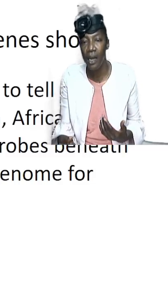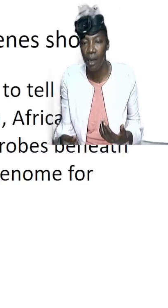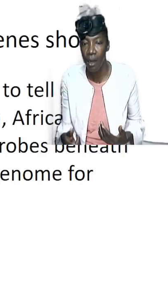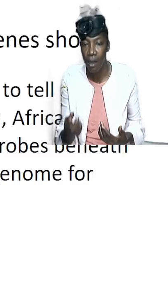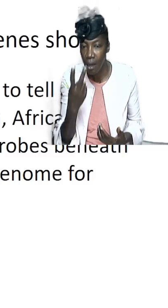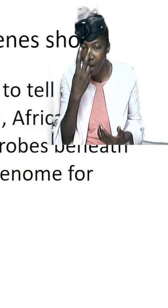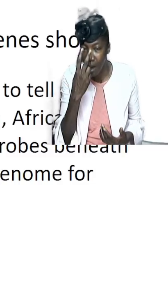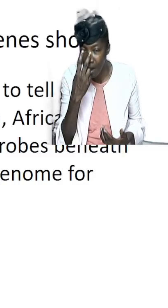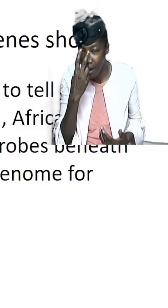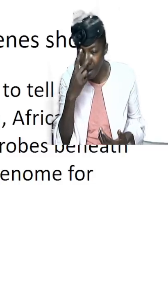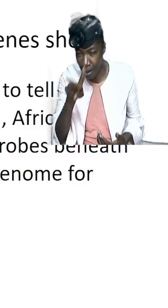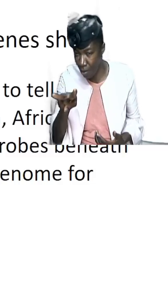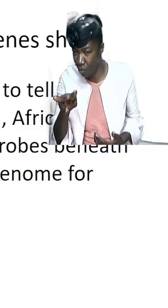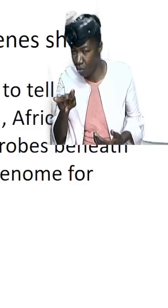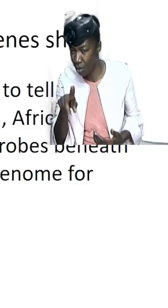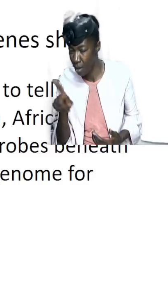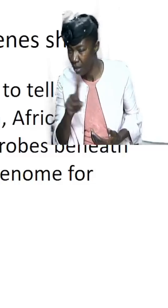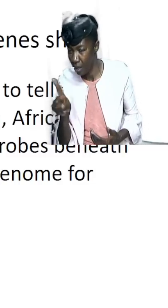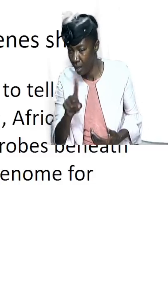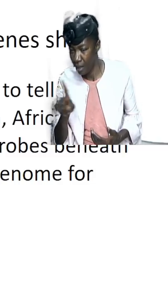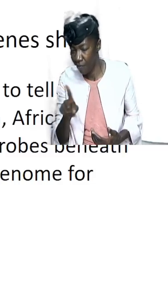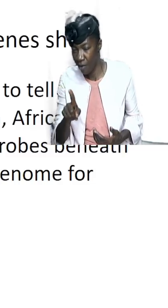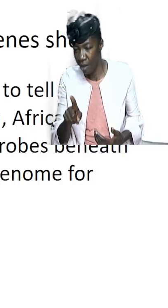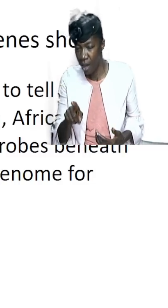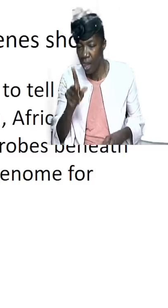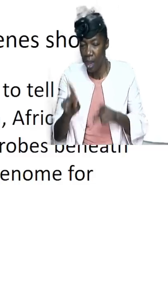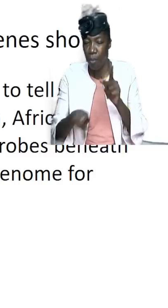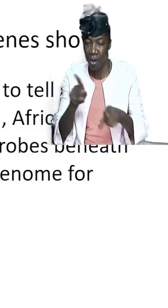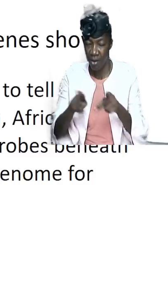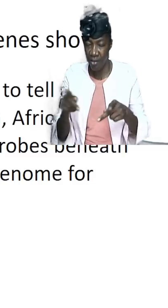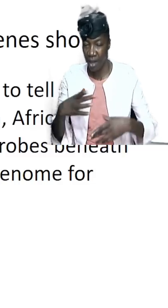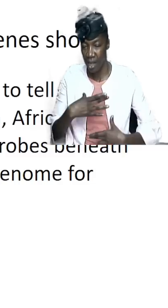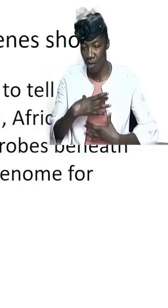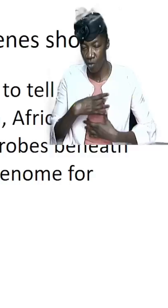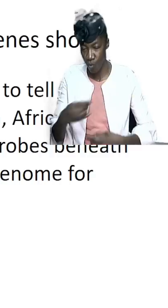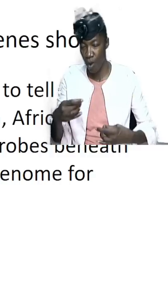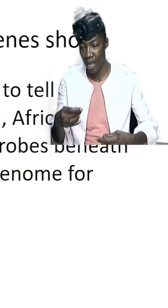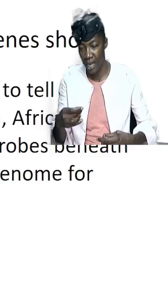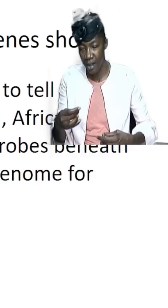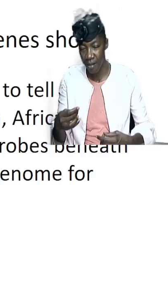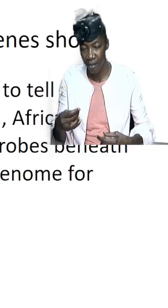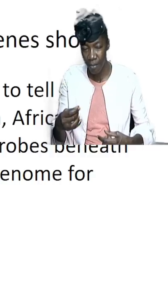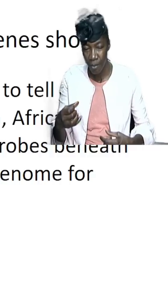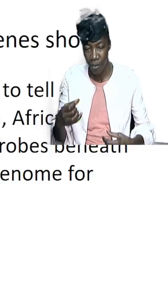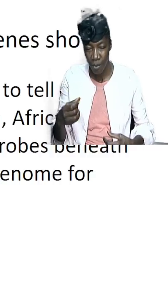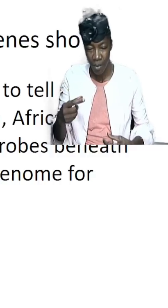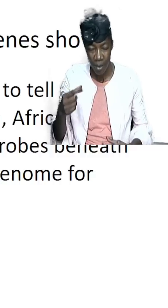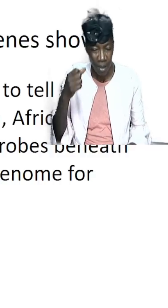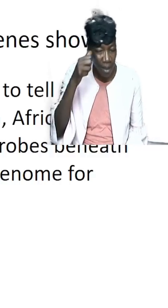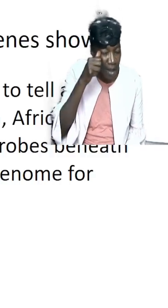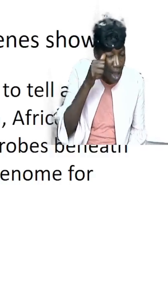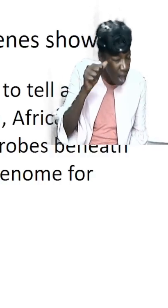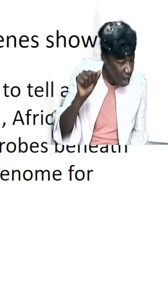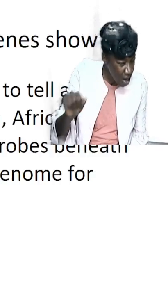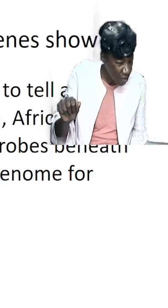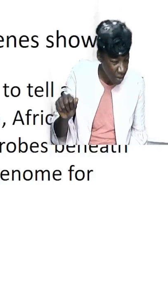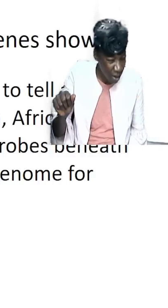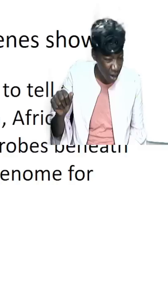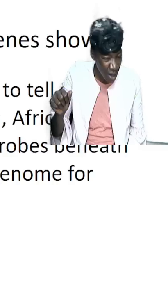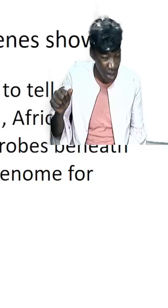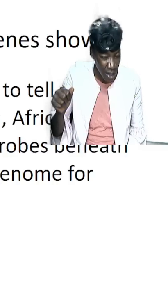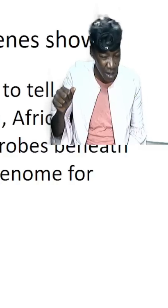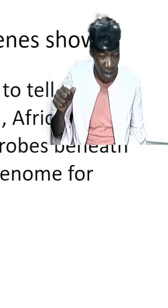glance whether a person is Caucasian, which is white, African, or Asian,